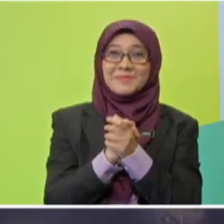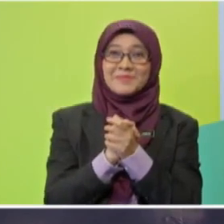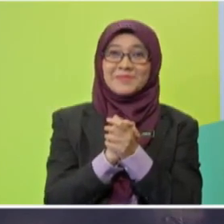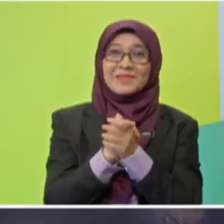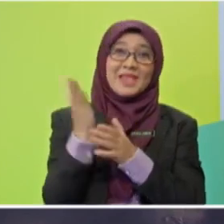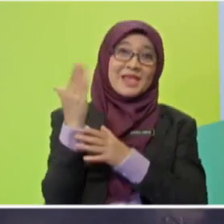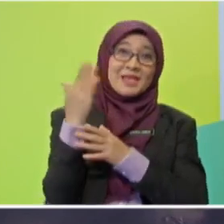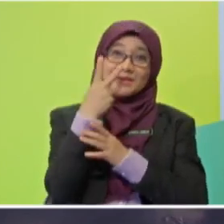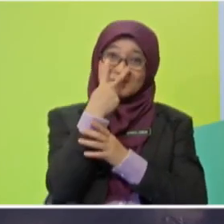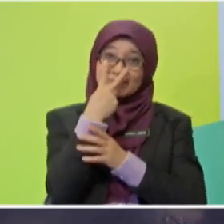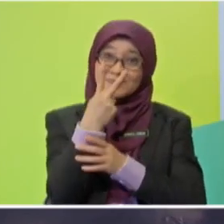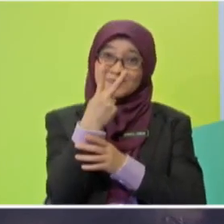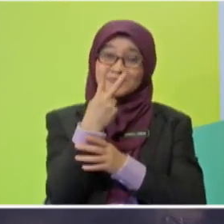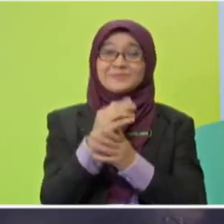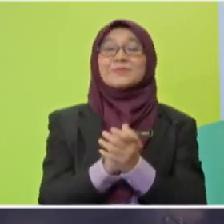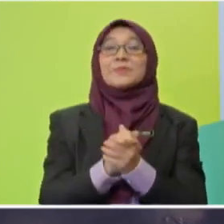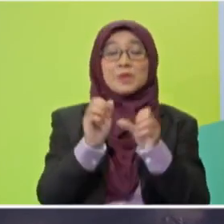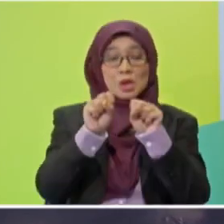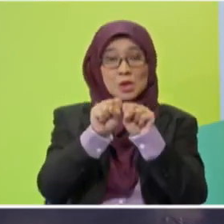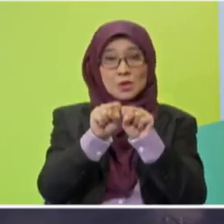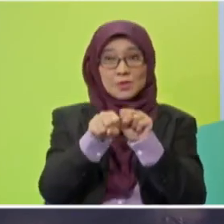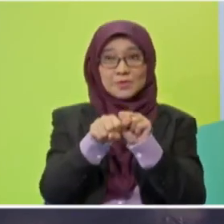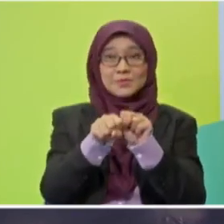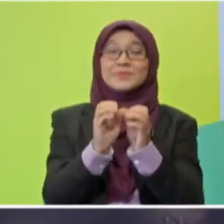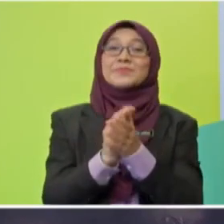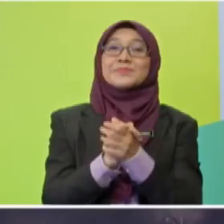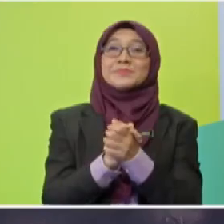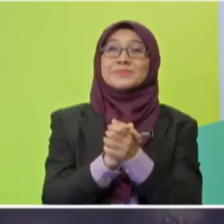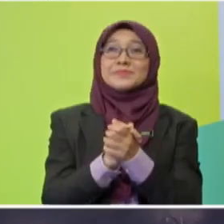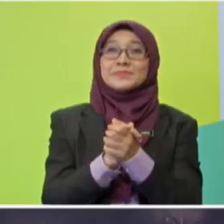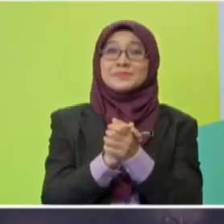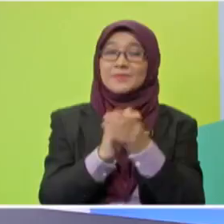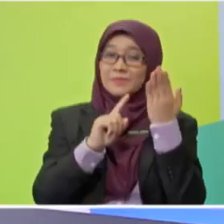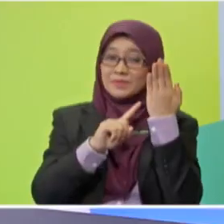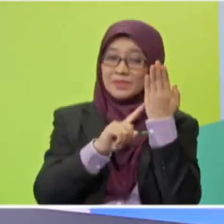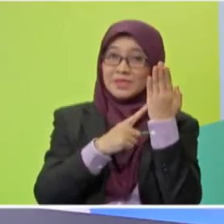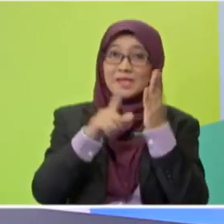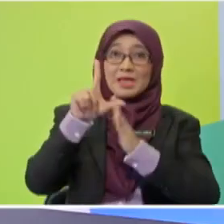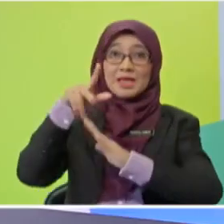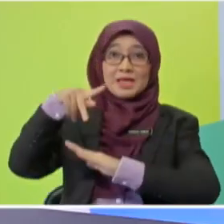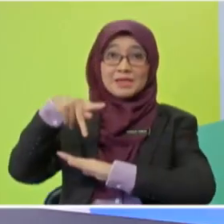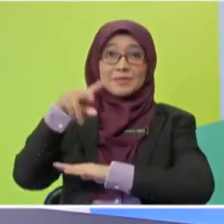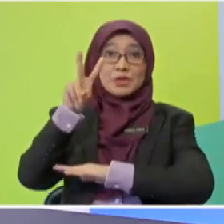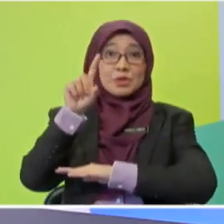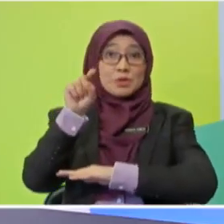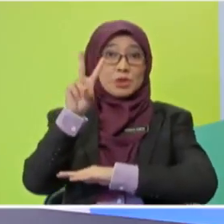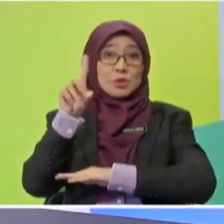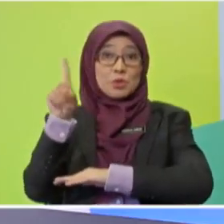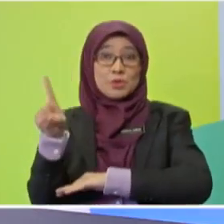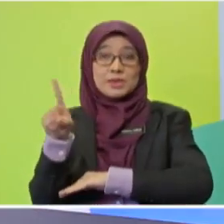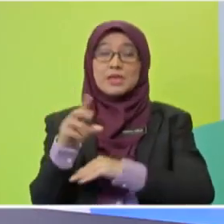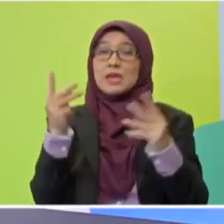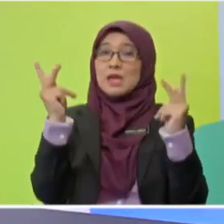explore. Okay, so let's start. Okay, so learning standard today is 2.21.